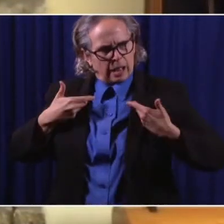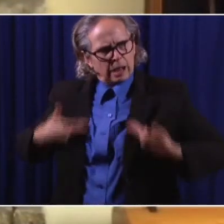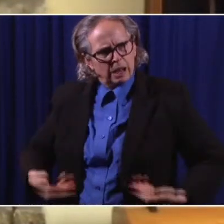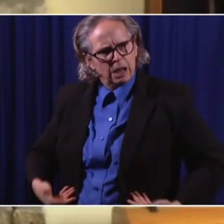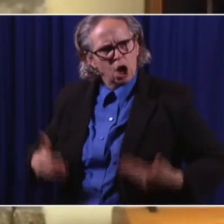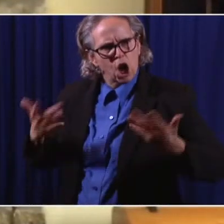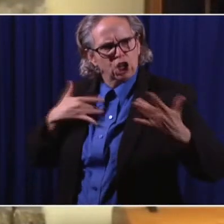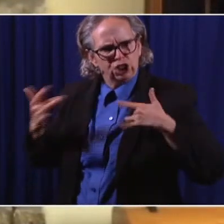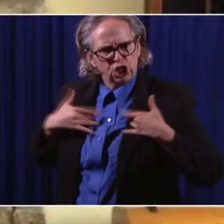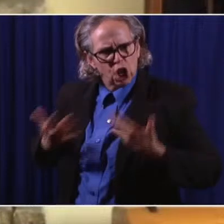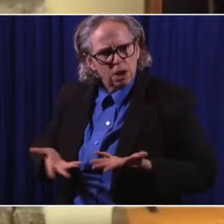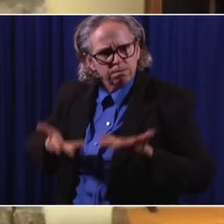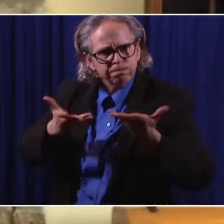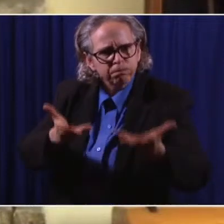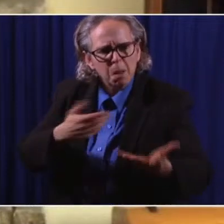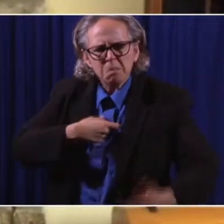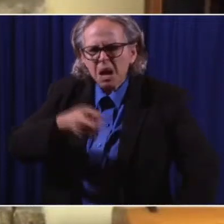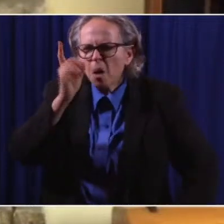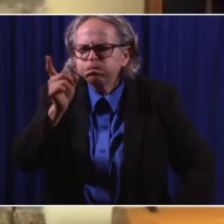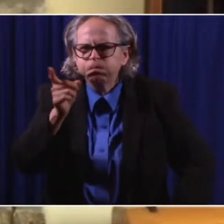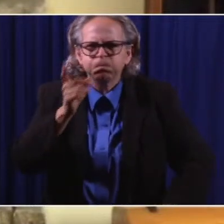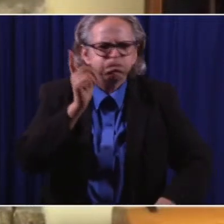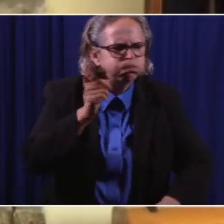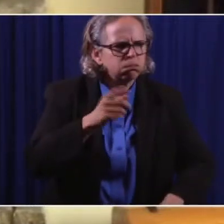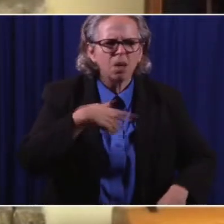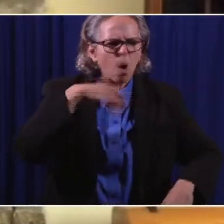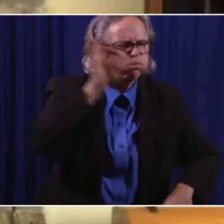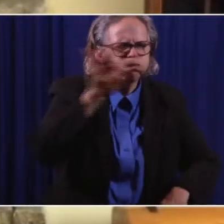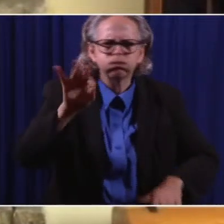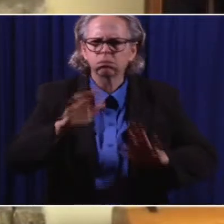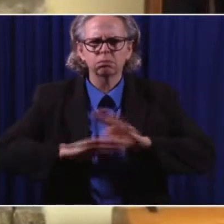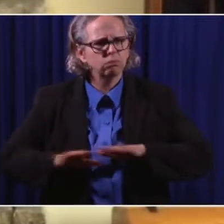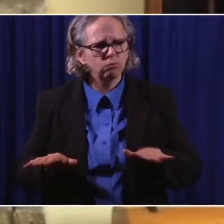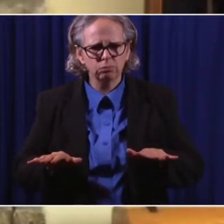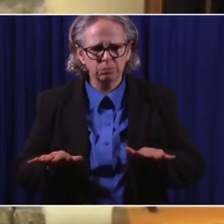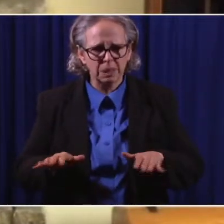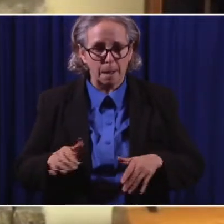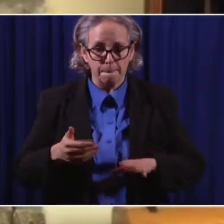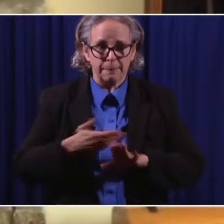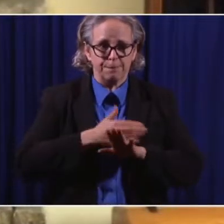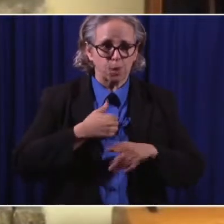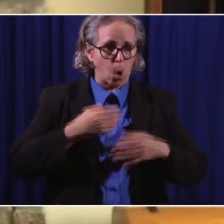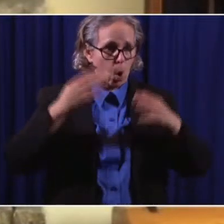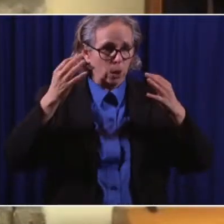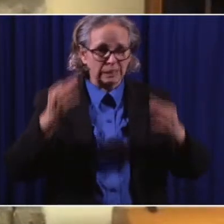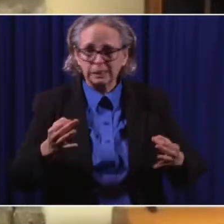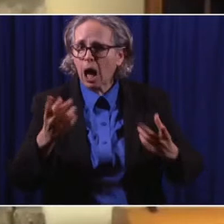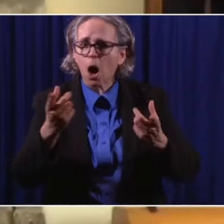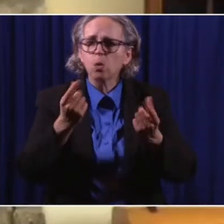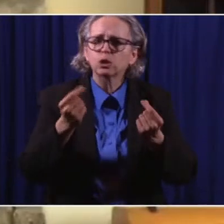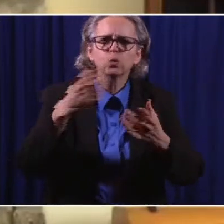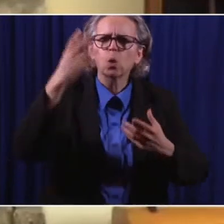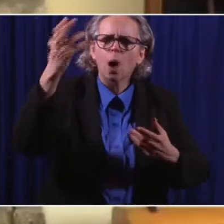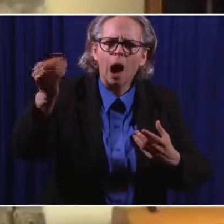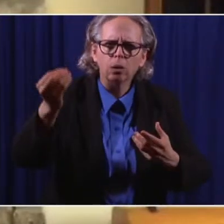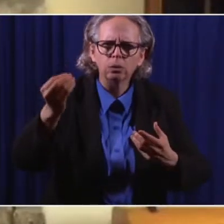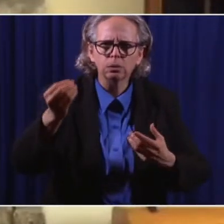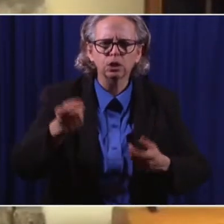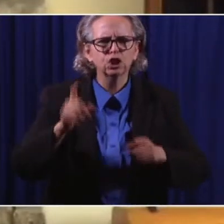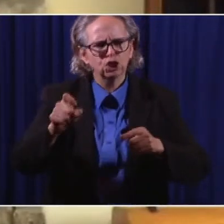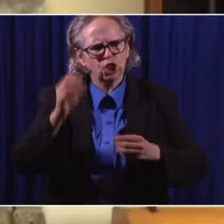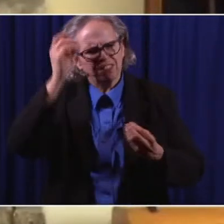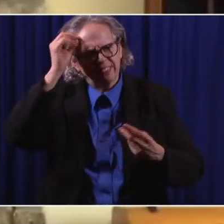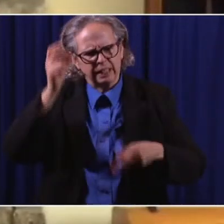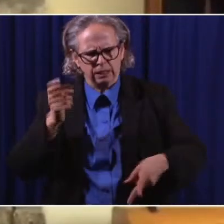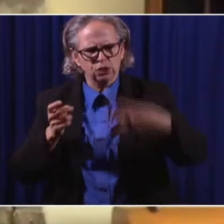look at two things: look at your color, but also look at number of cases per 100,000. And you can see it every week,